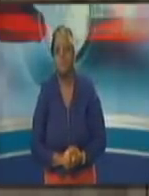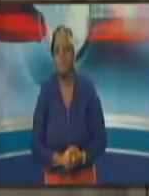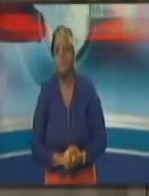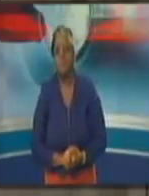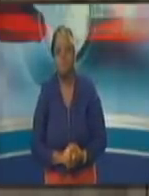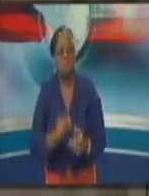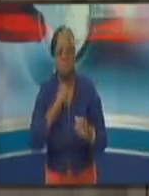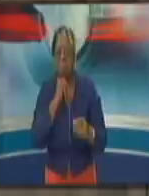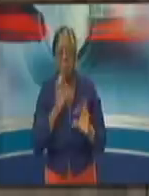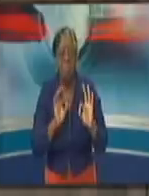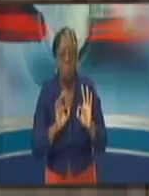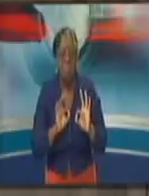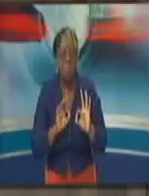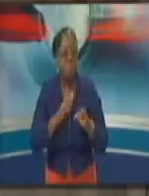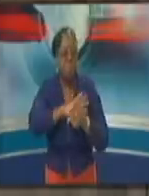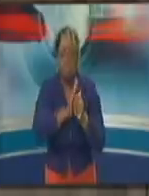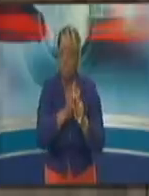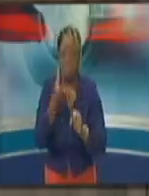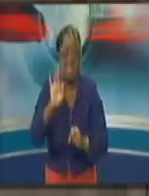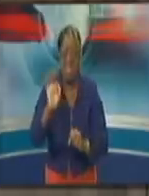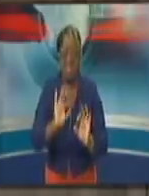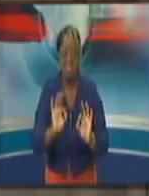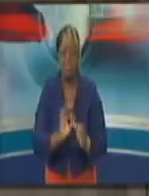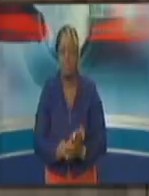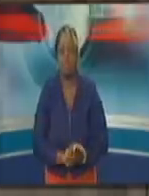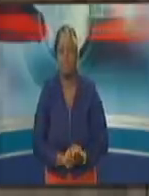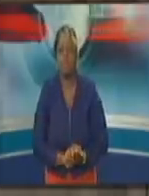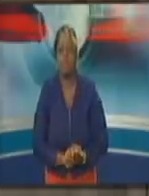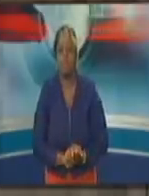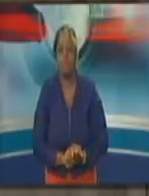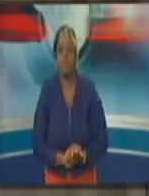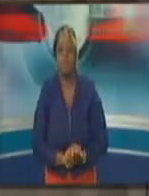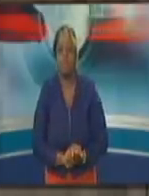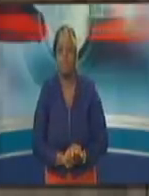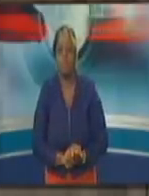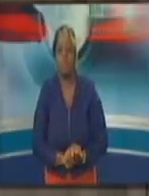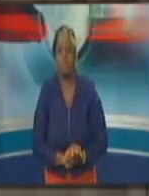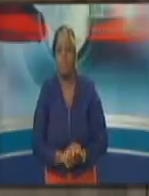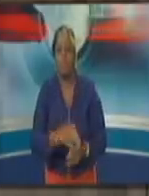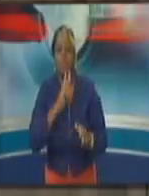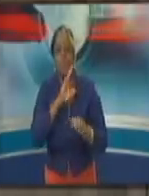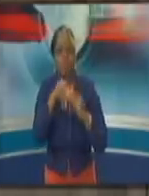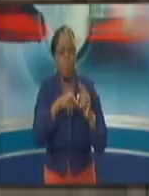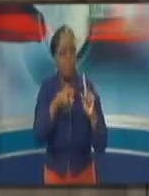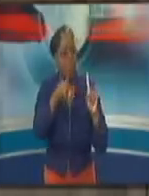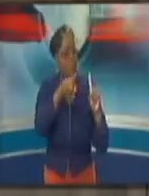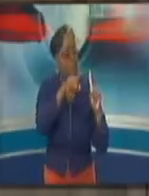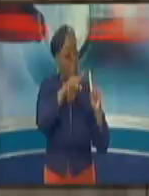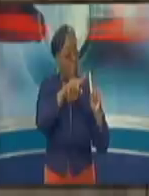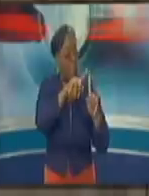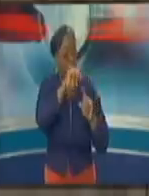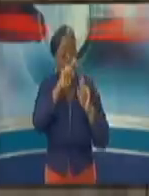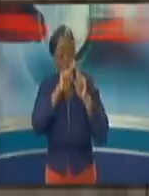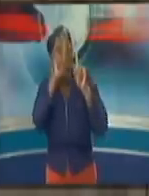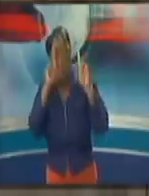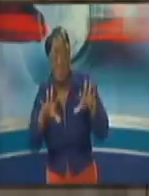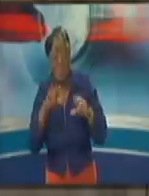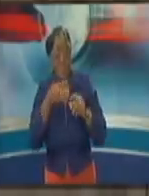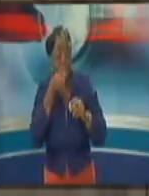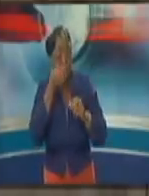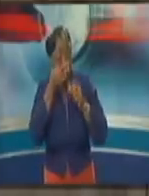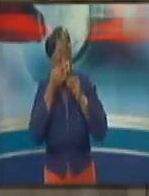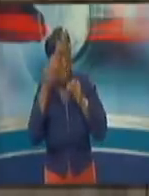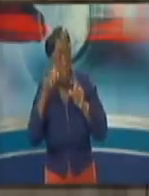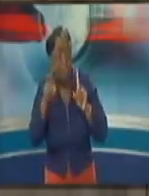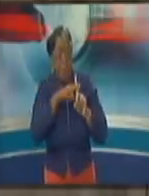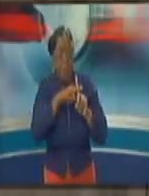project as it relates to that facility. With regards to your question, as testing positive after you have tested negative, we have seen